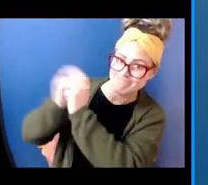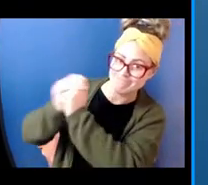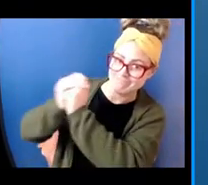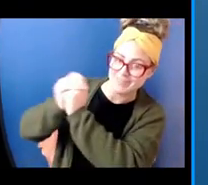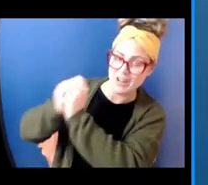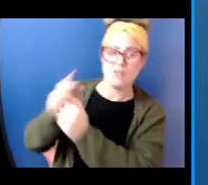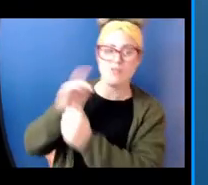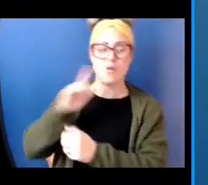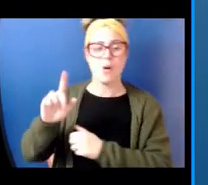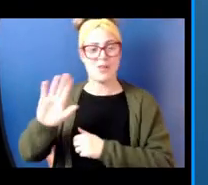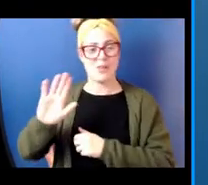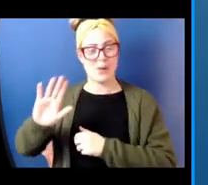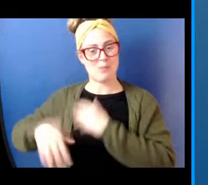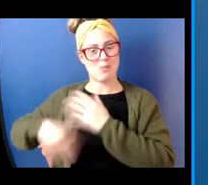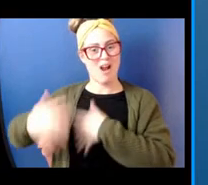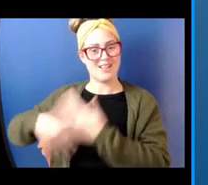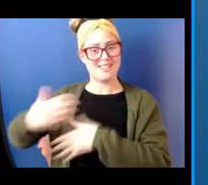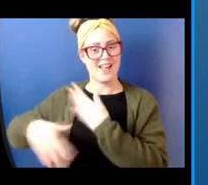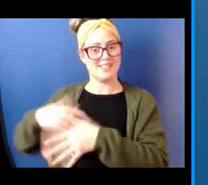uh